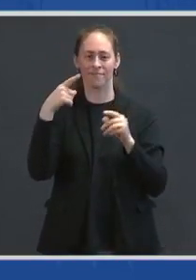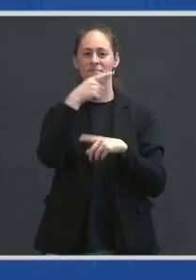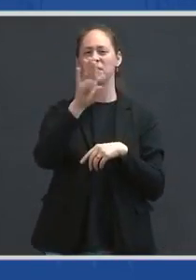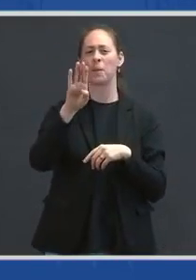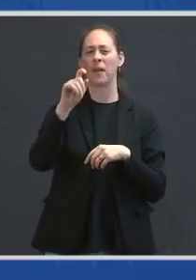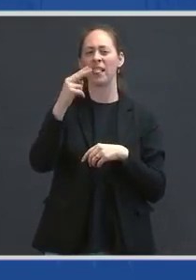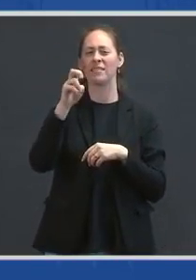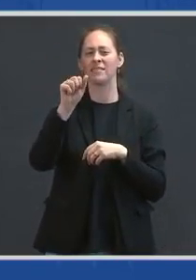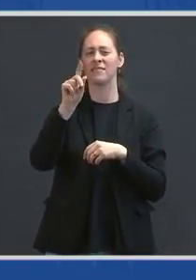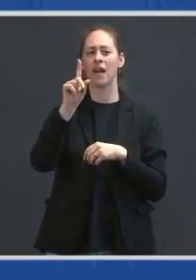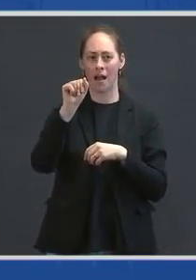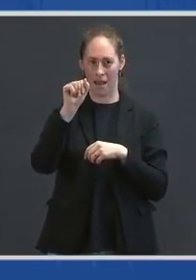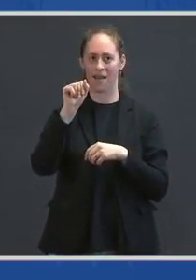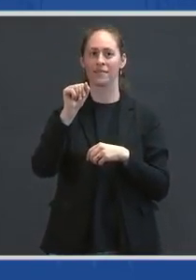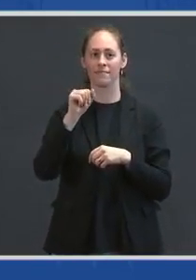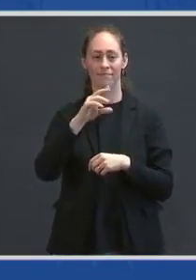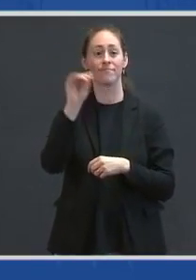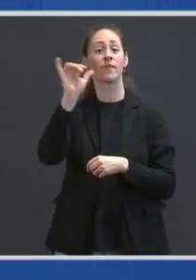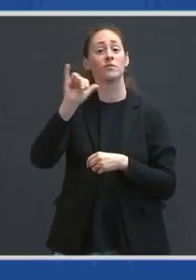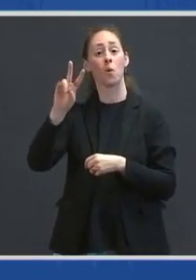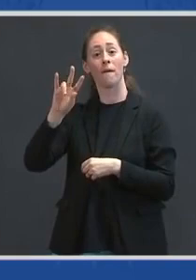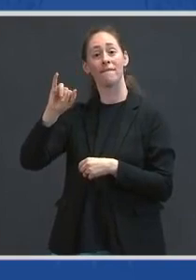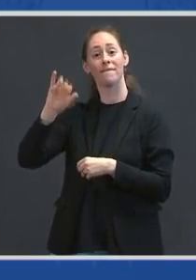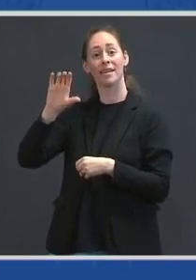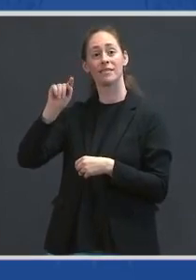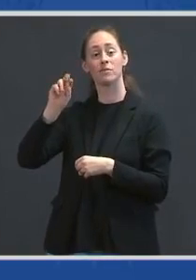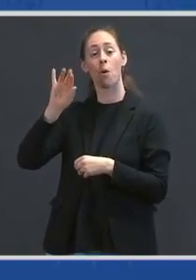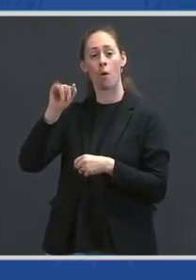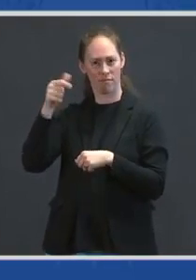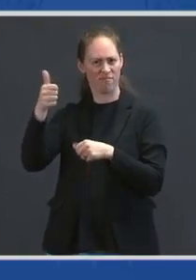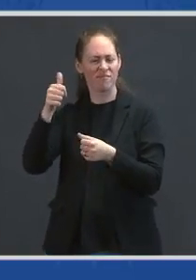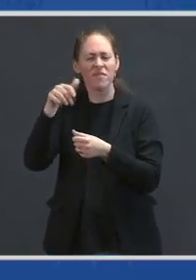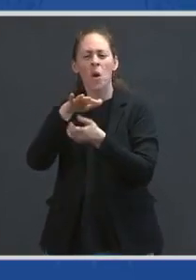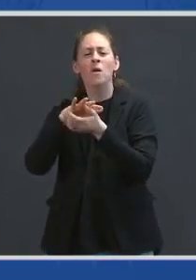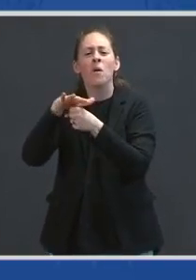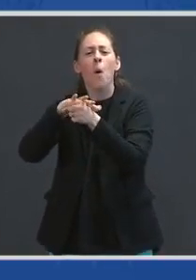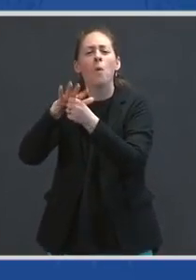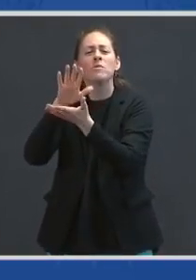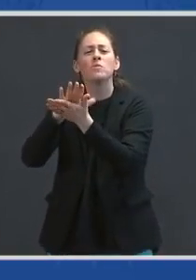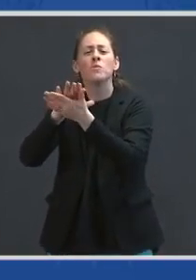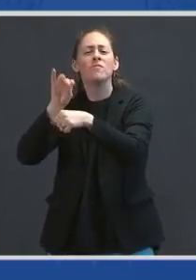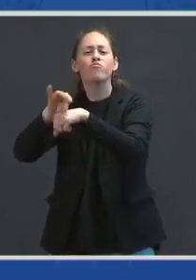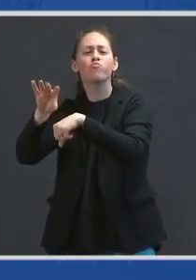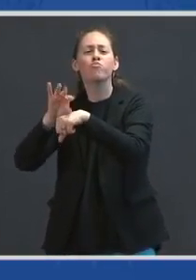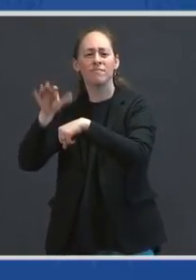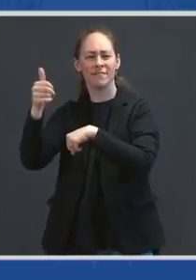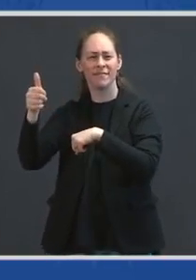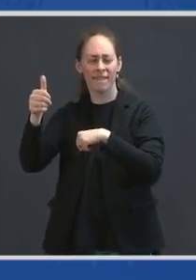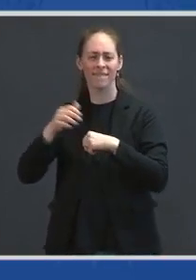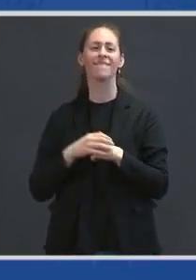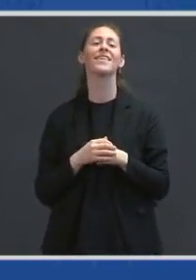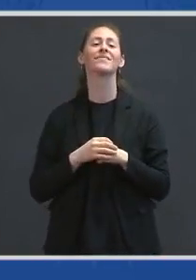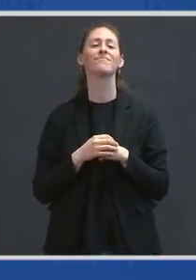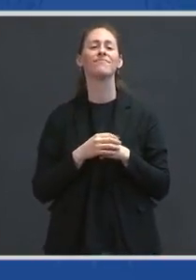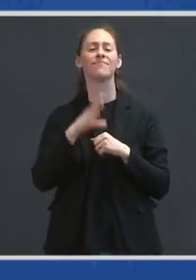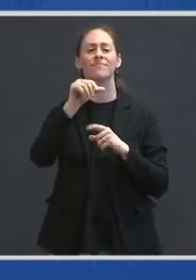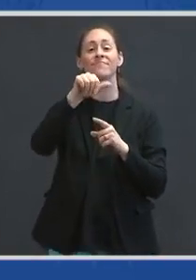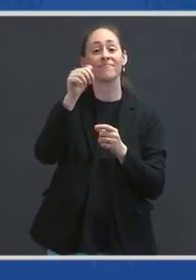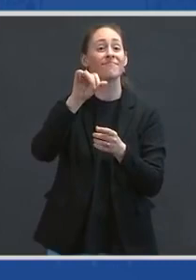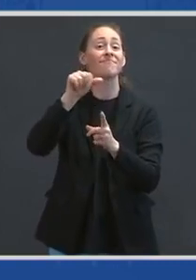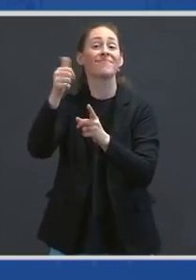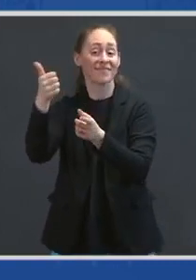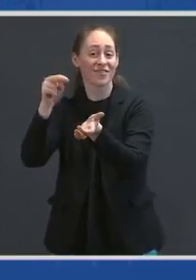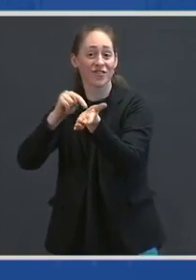local school counselor. And Elizabeth Calloway, who's a registered nurse who administers these shots. And the more people